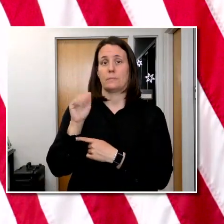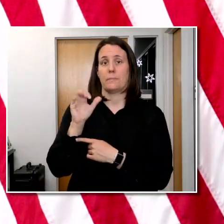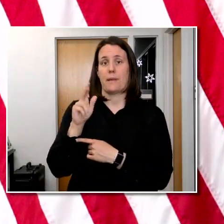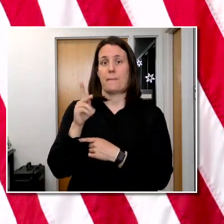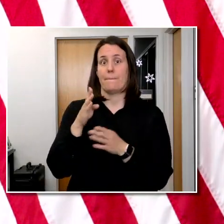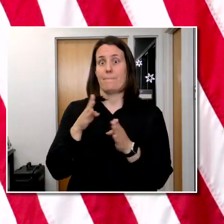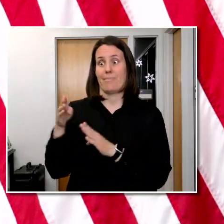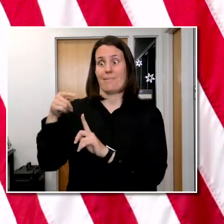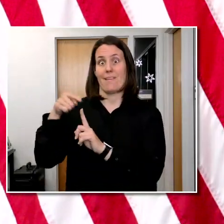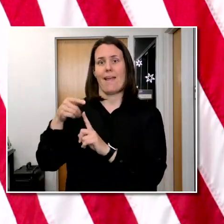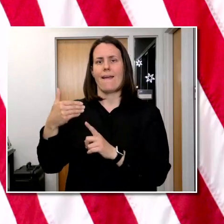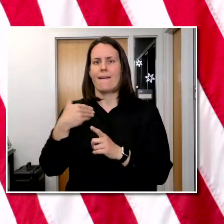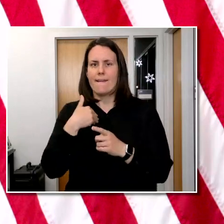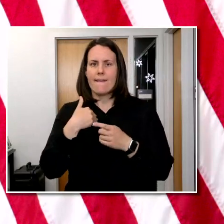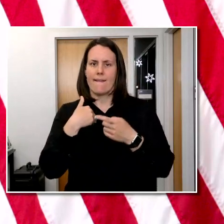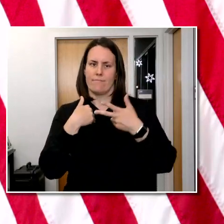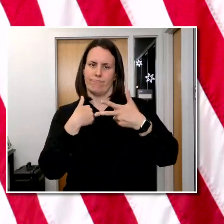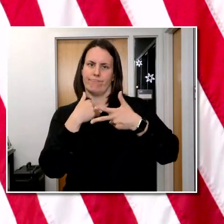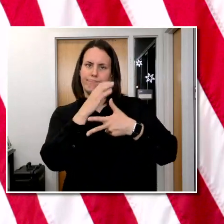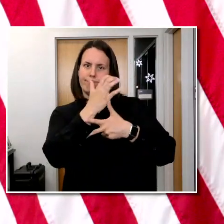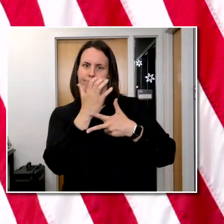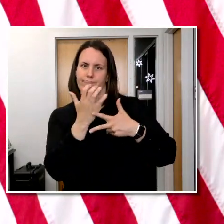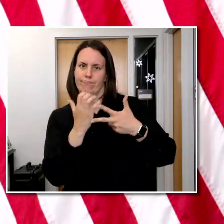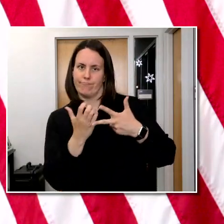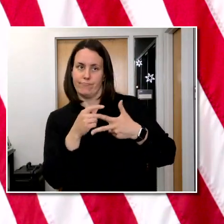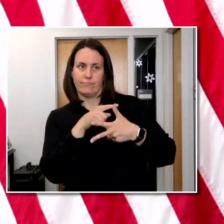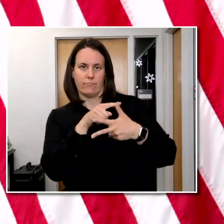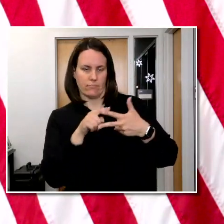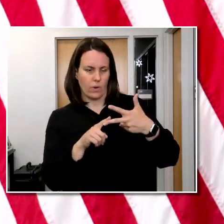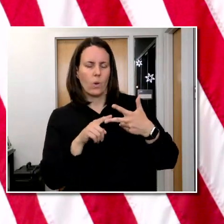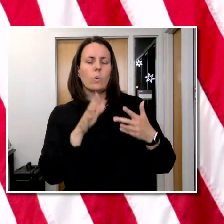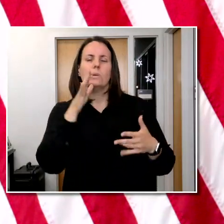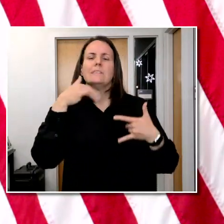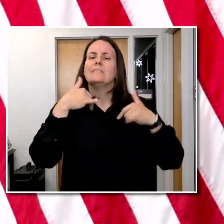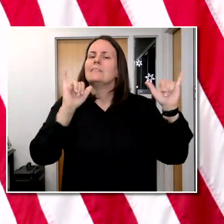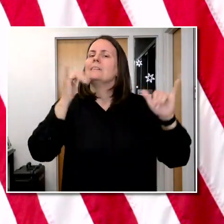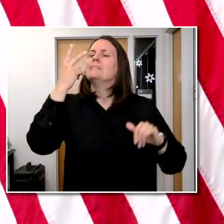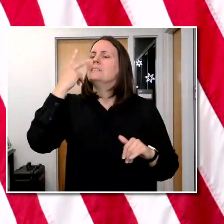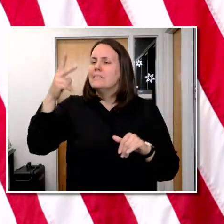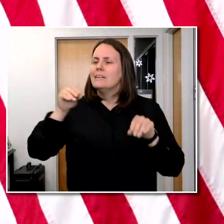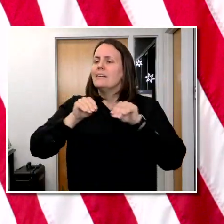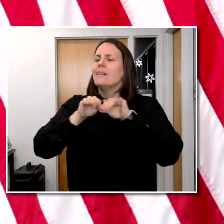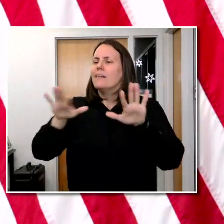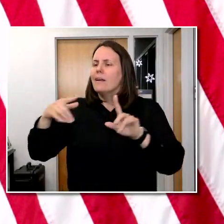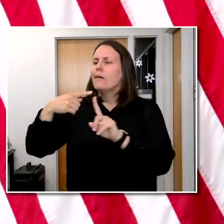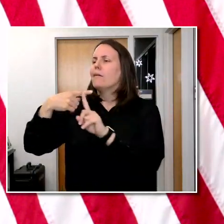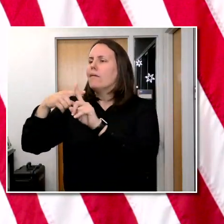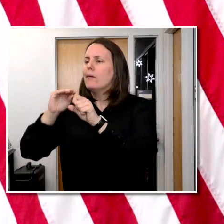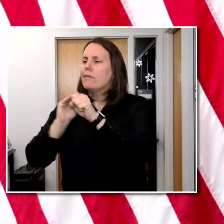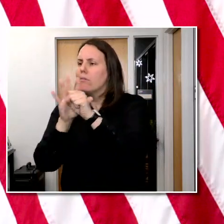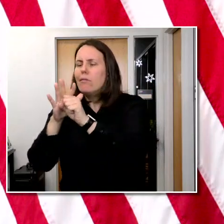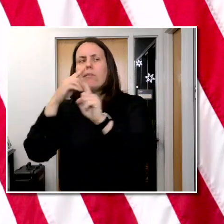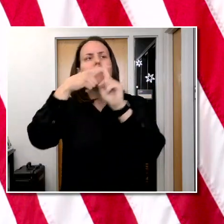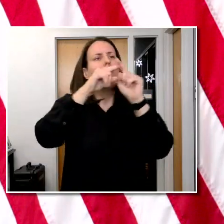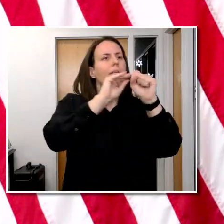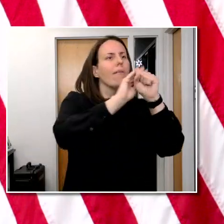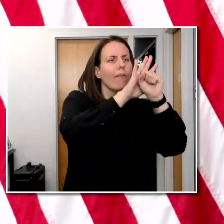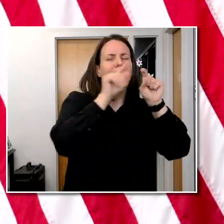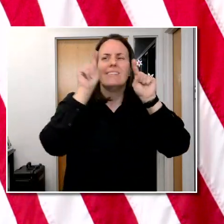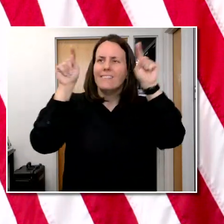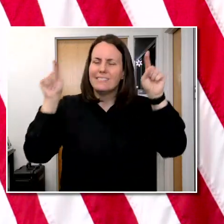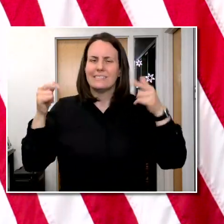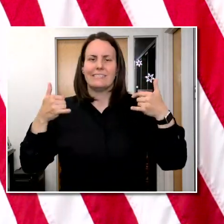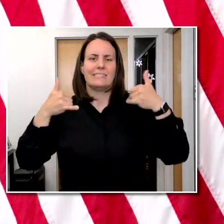prevalence of COVID-19 throughout our state. And so we need to still continue to